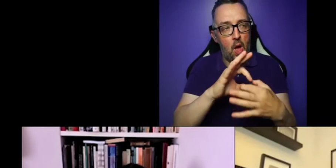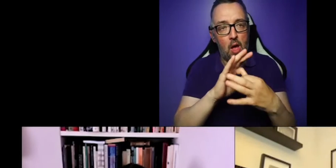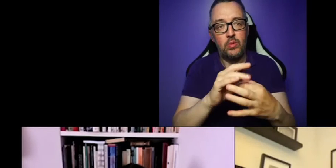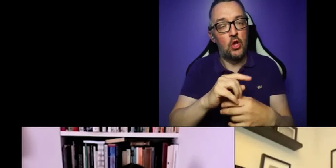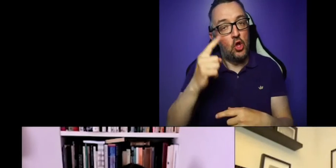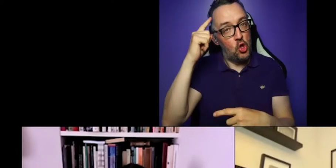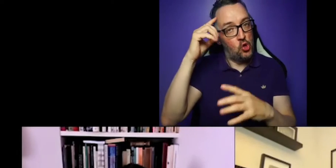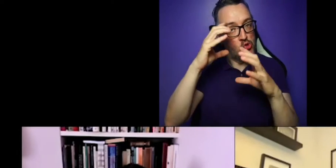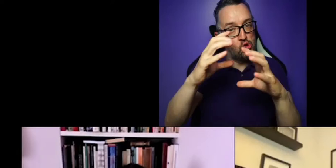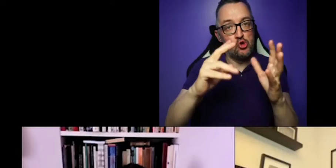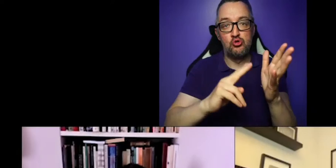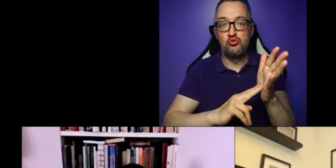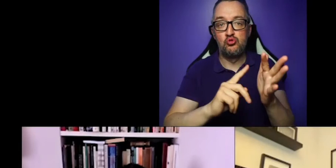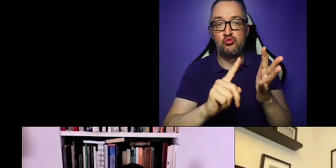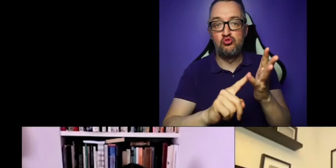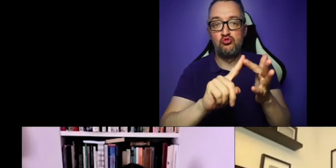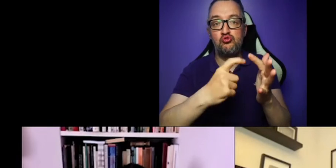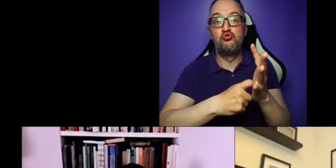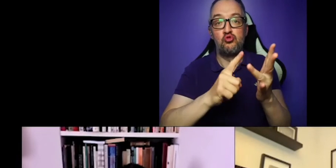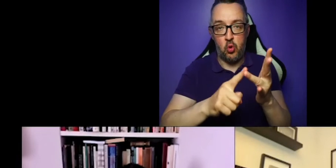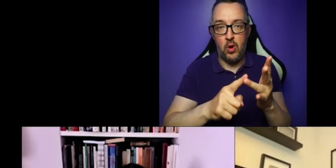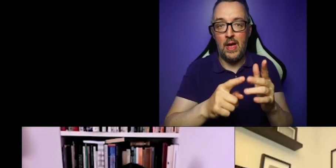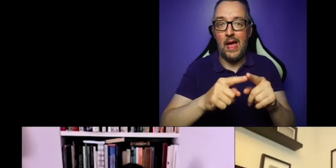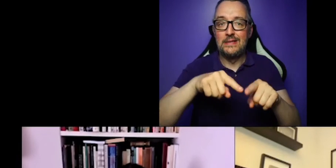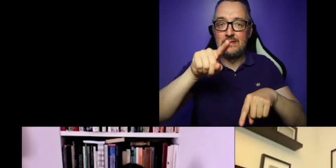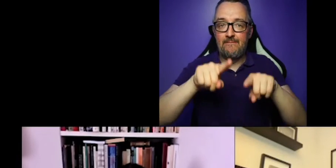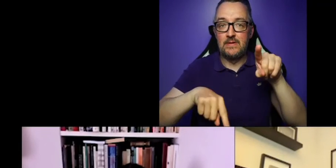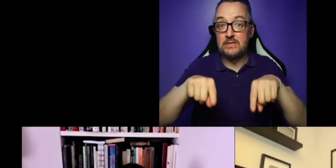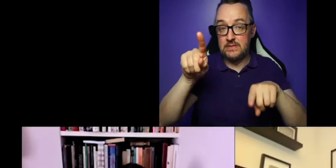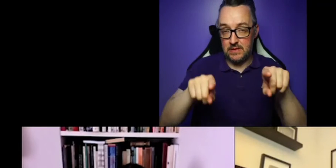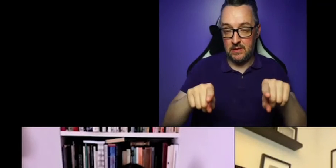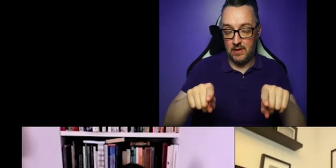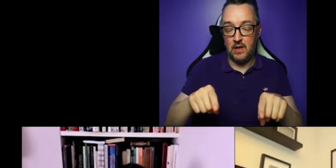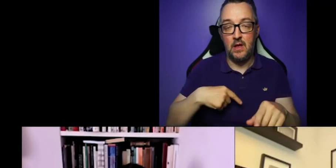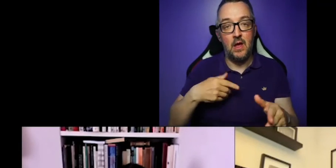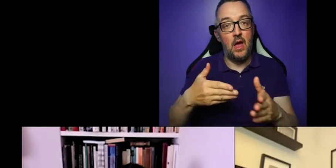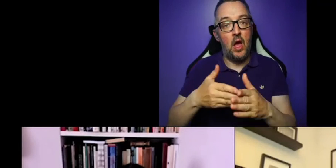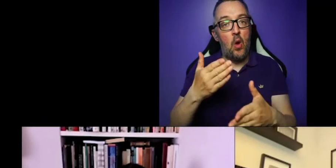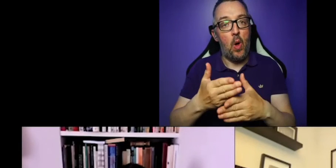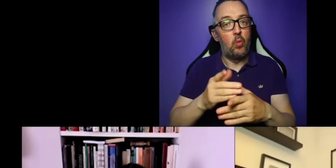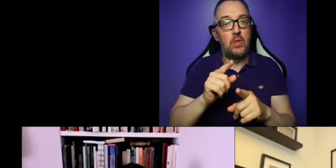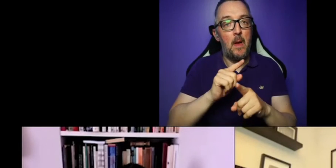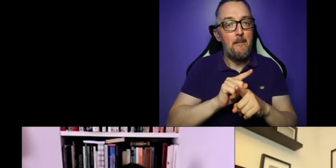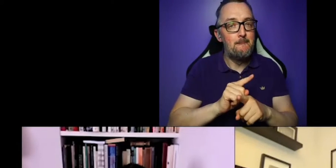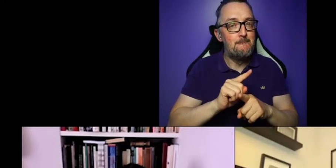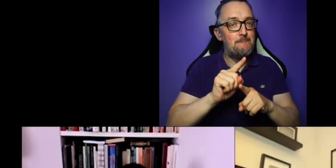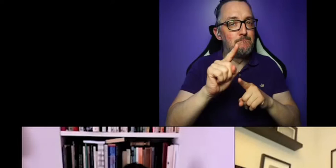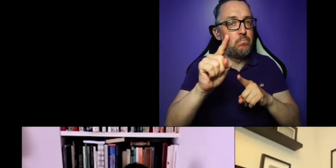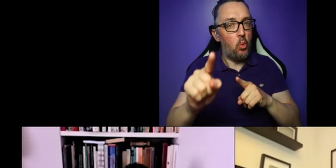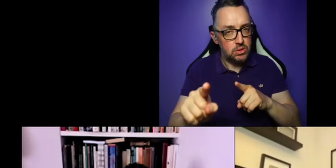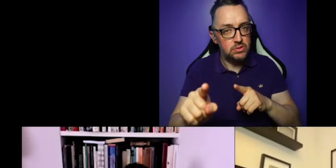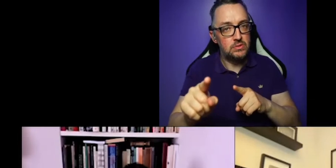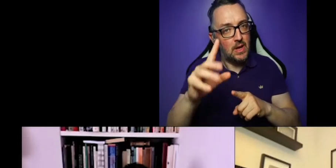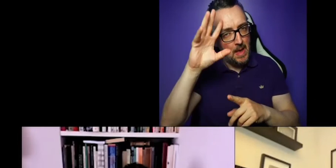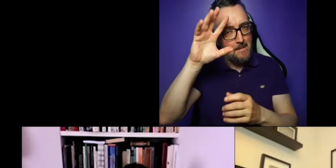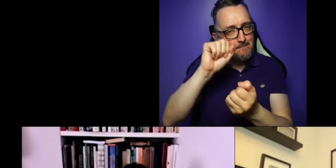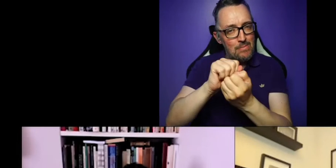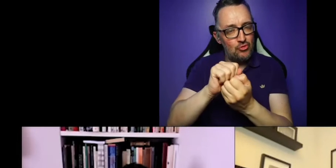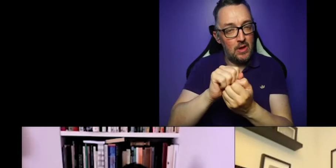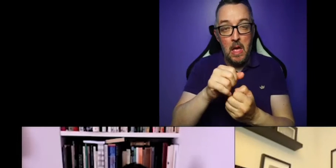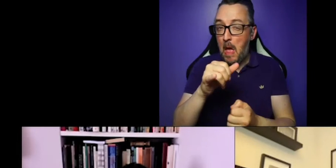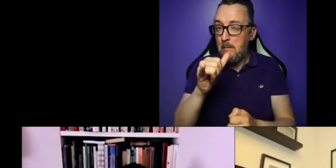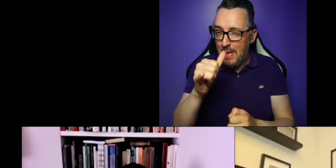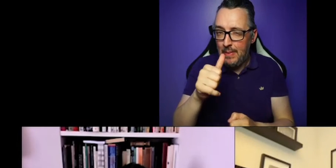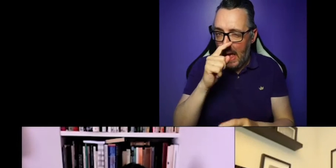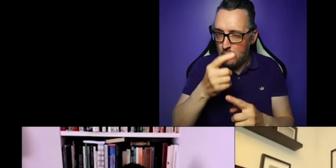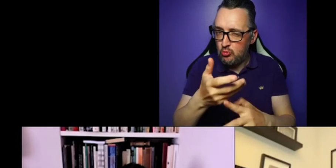of neurodiversity, and I also work in the area of post memory, which we might touch on later, but maybe not